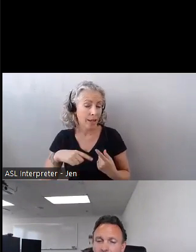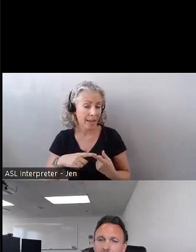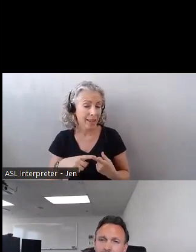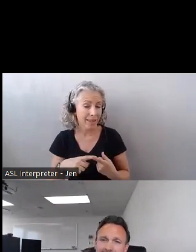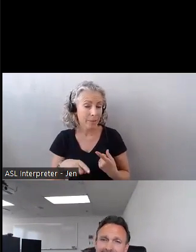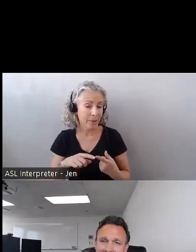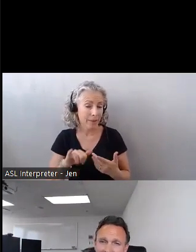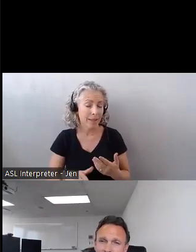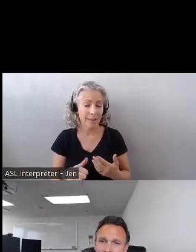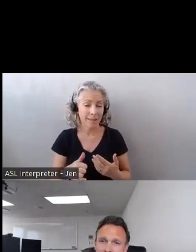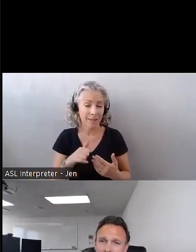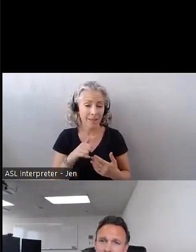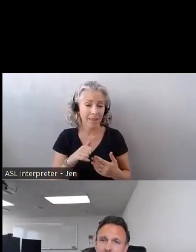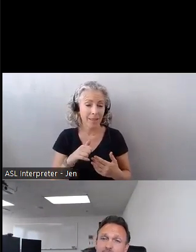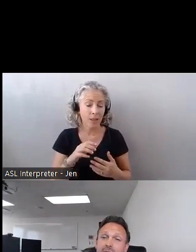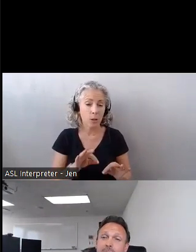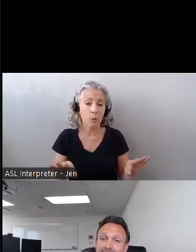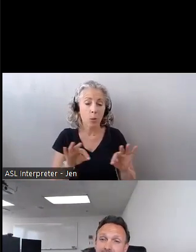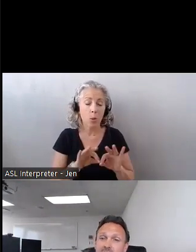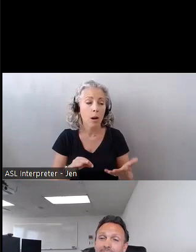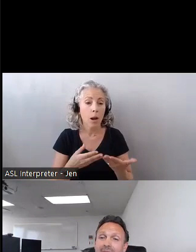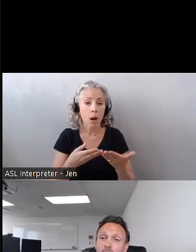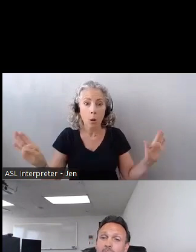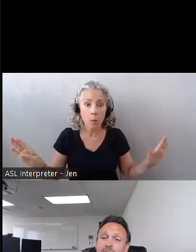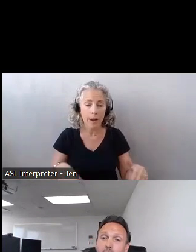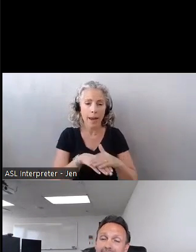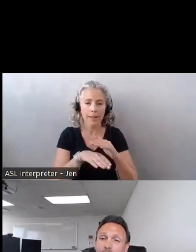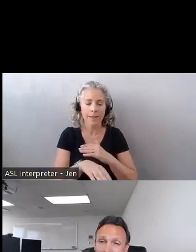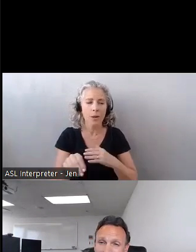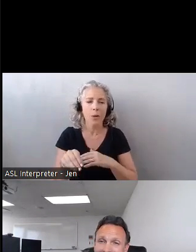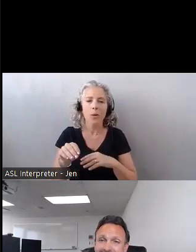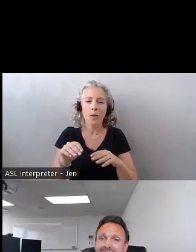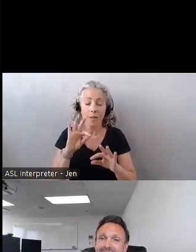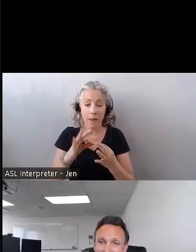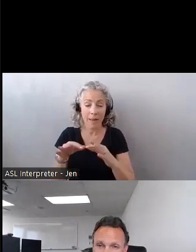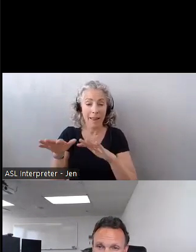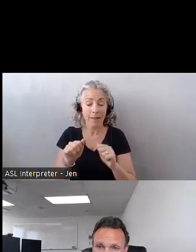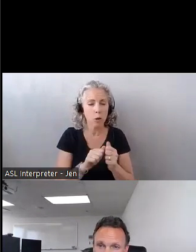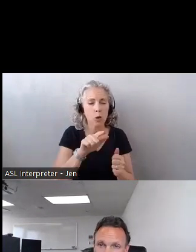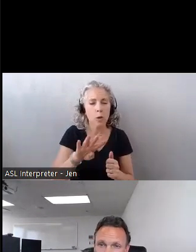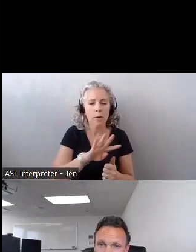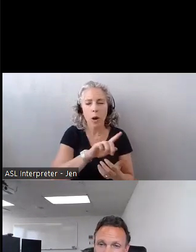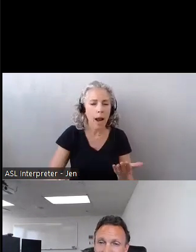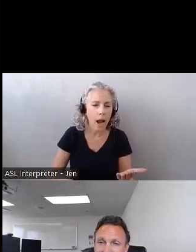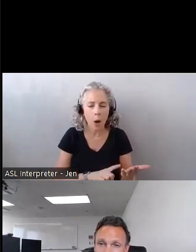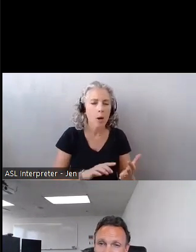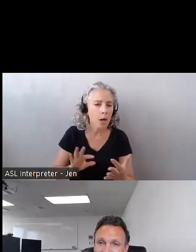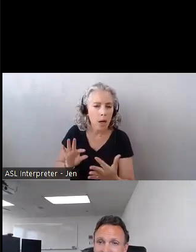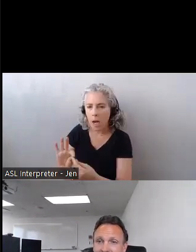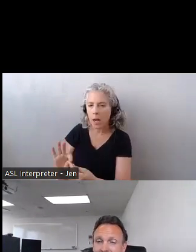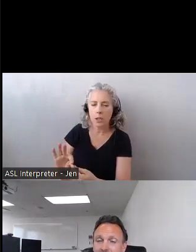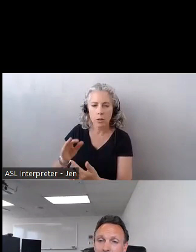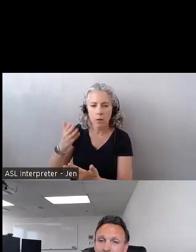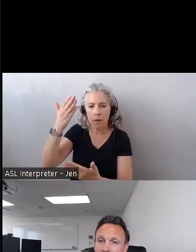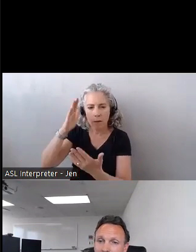that unbridled access after a crisis also. So the family leaves with that 24-hour connection to